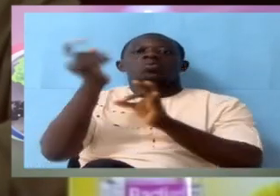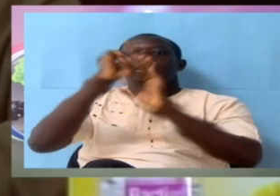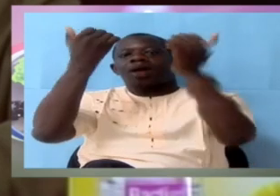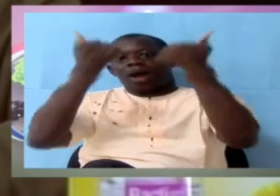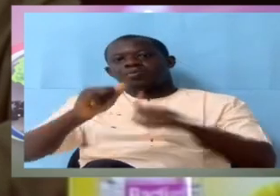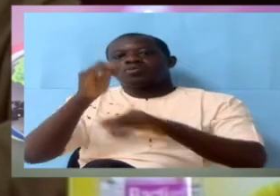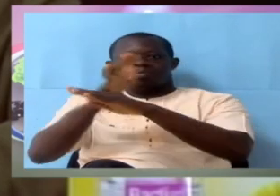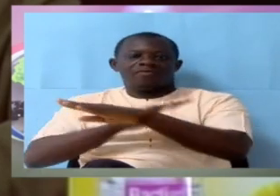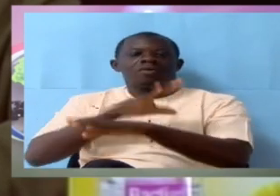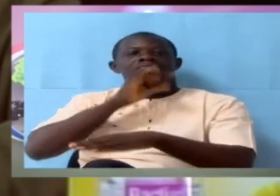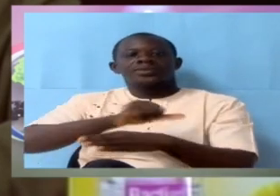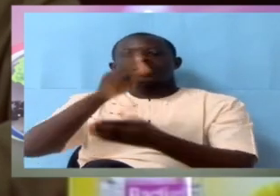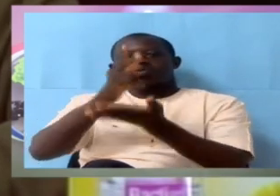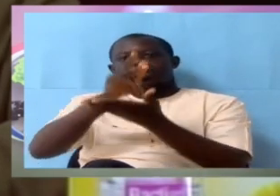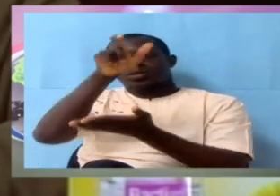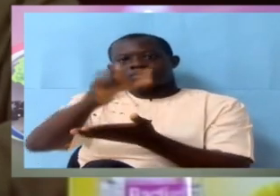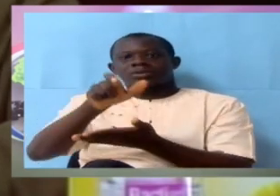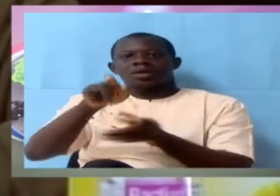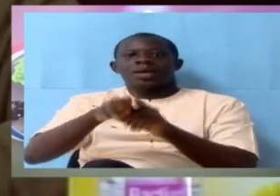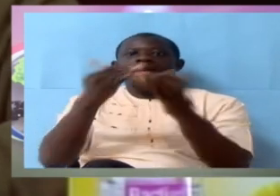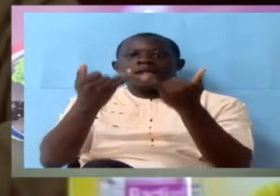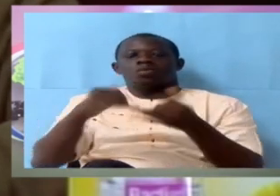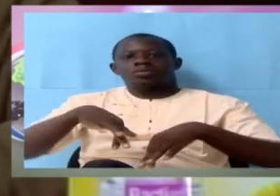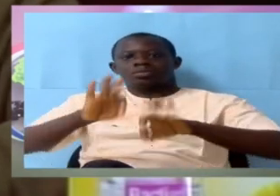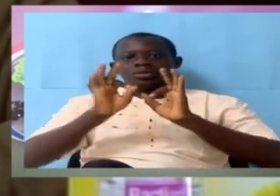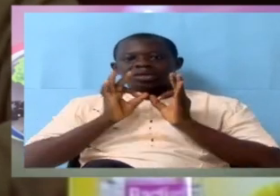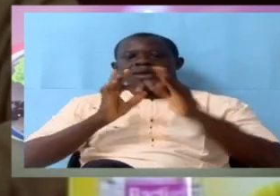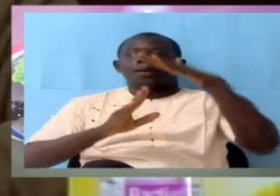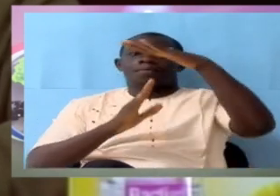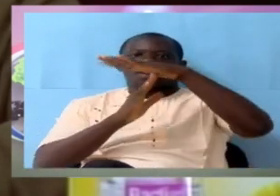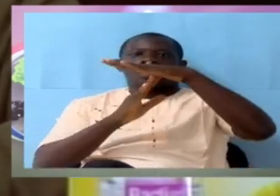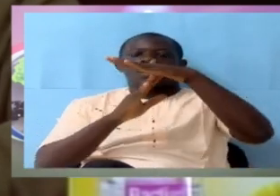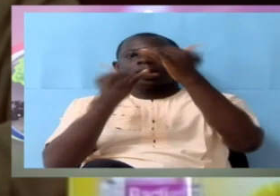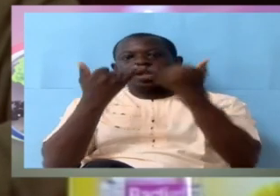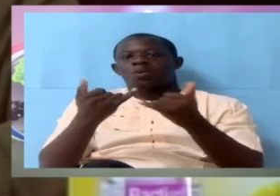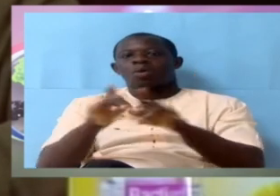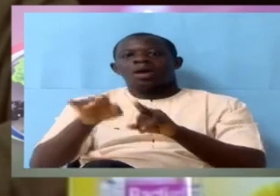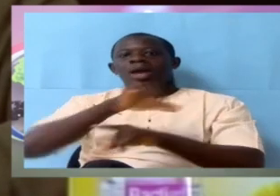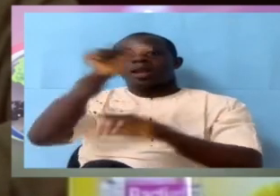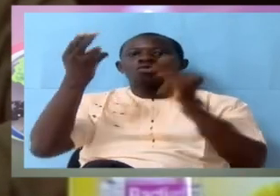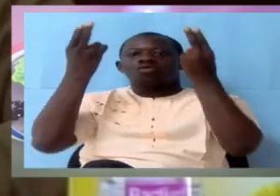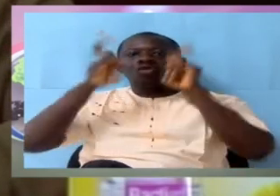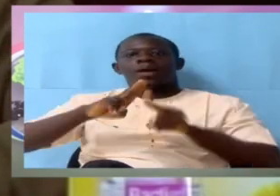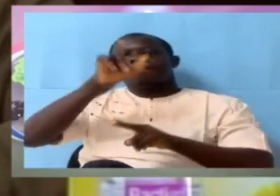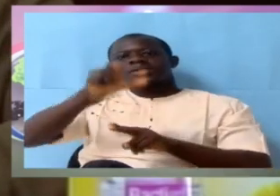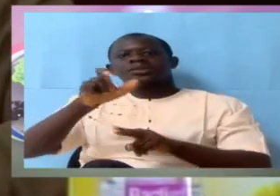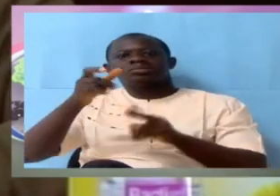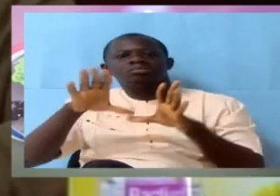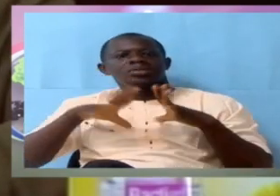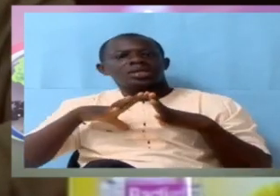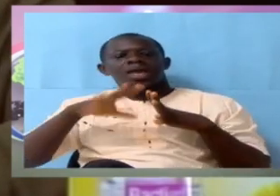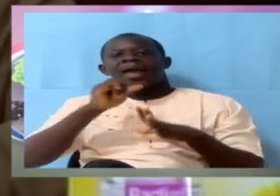ila sede yaro kan sedo. We'll take a break now, and Council, are we ready for the afternoon